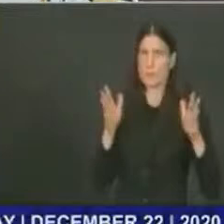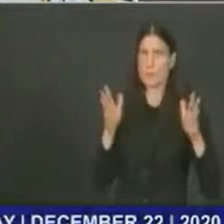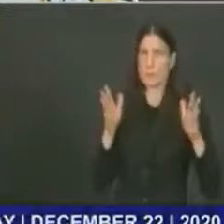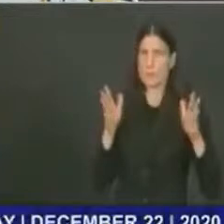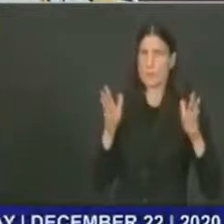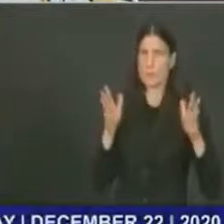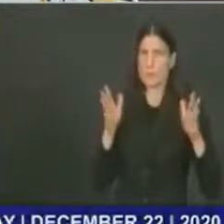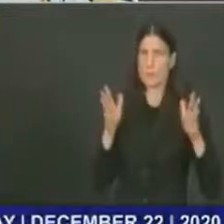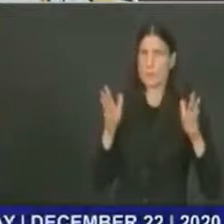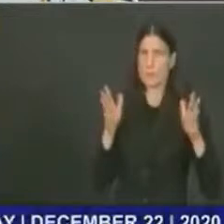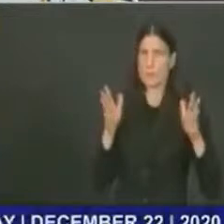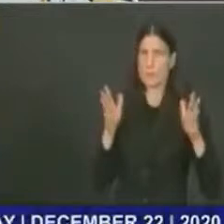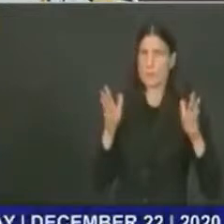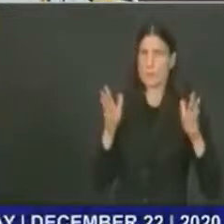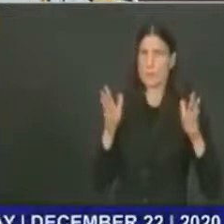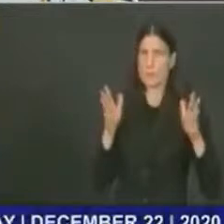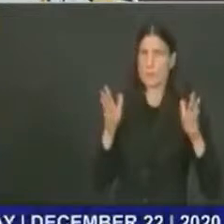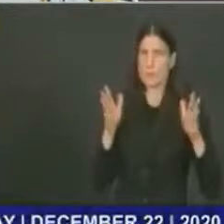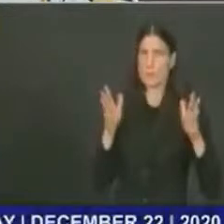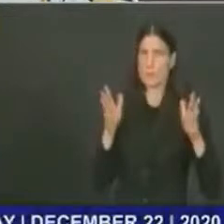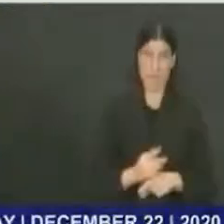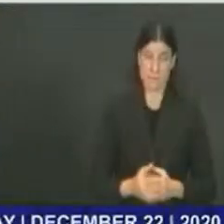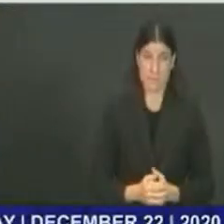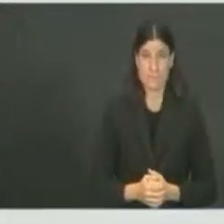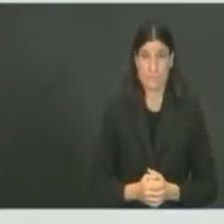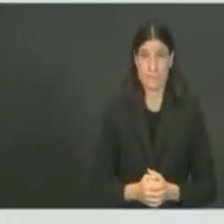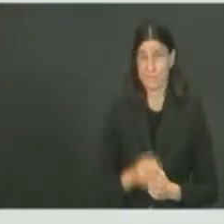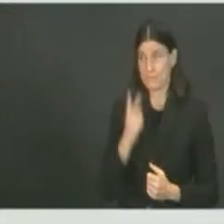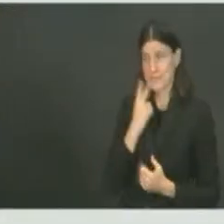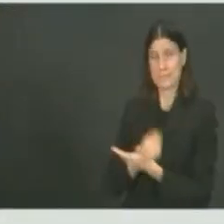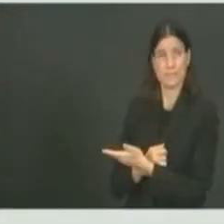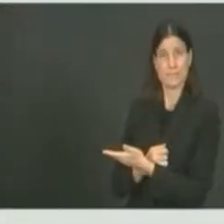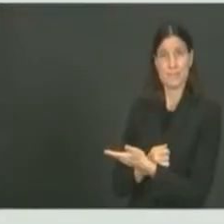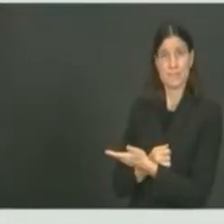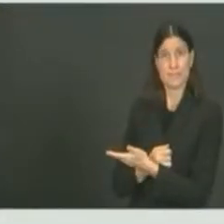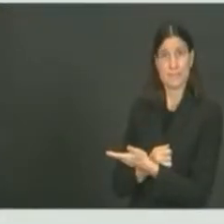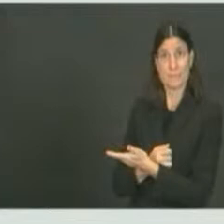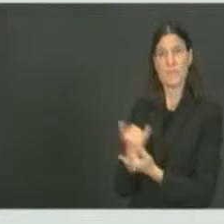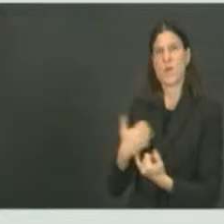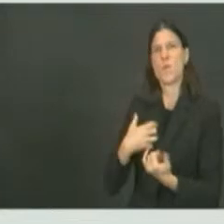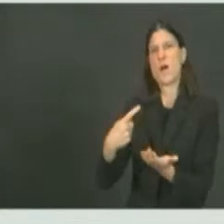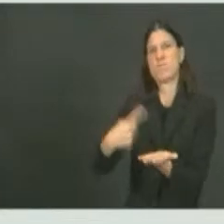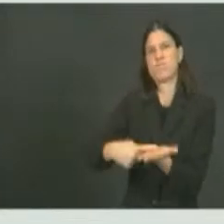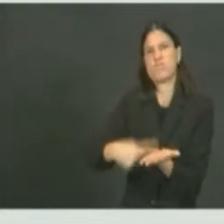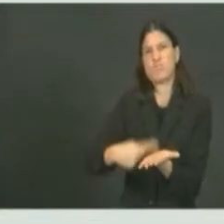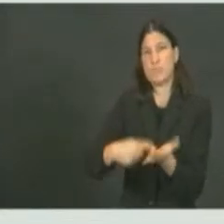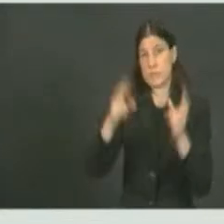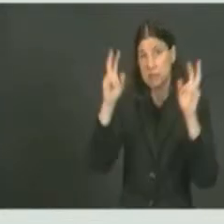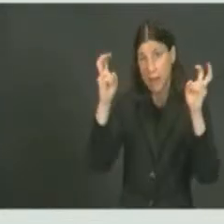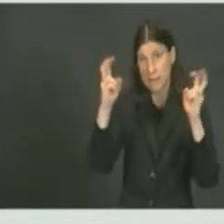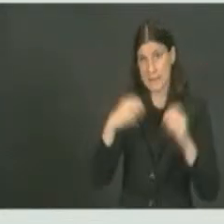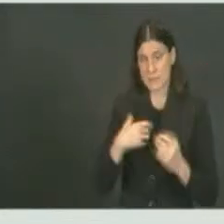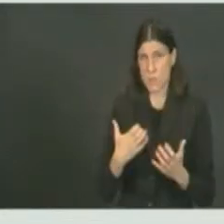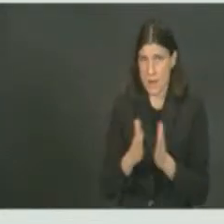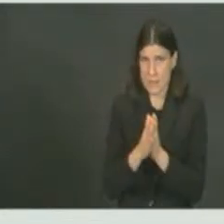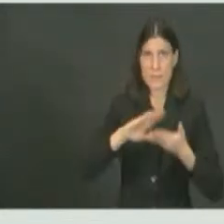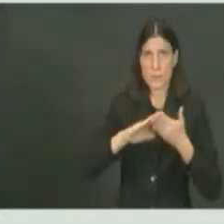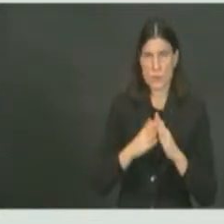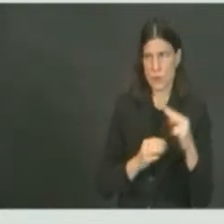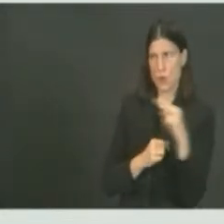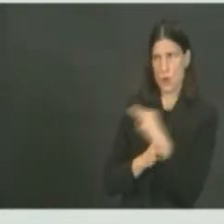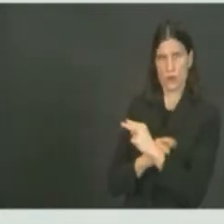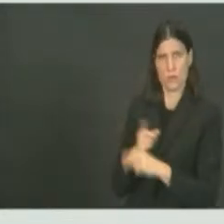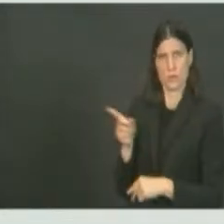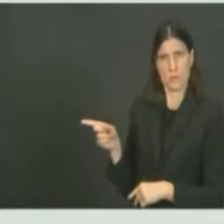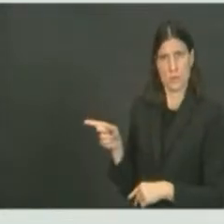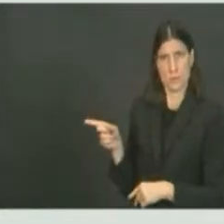wearing. I have a very specific ask for everybody in Rhode Island. In addition to that, make a plan to get